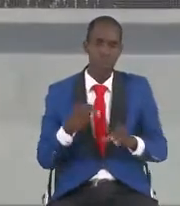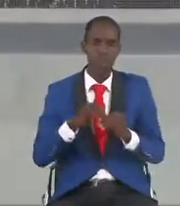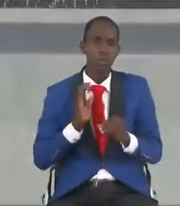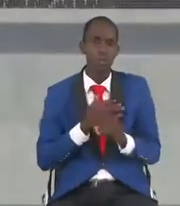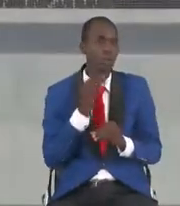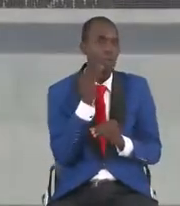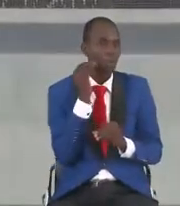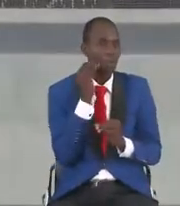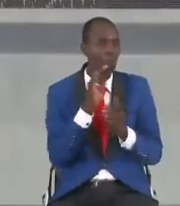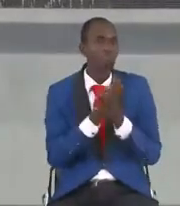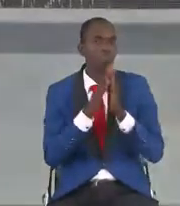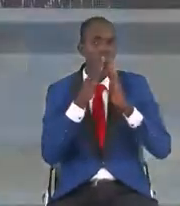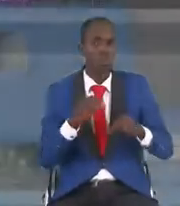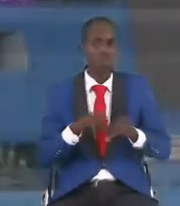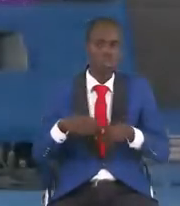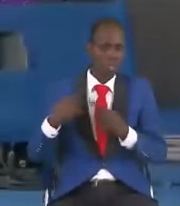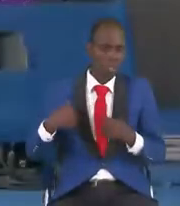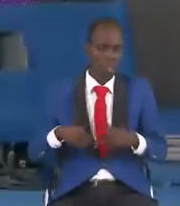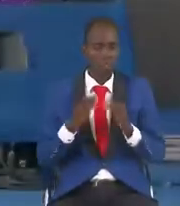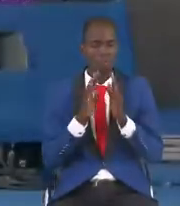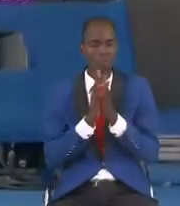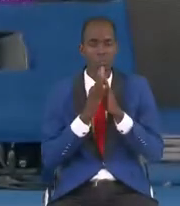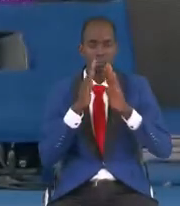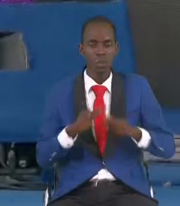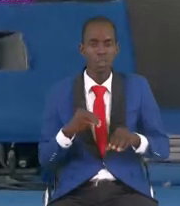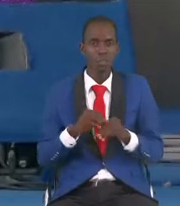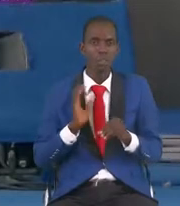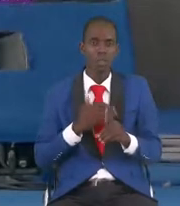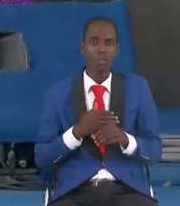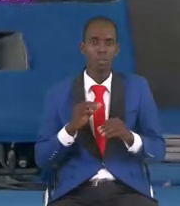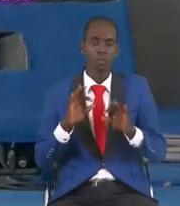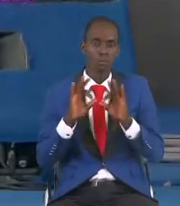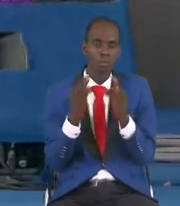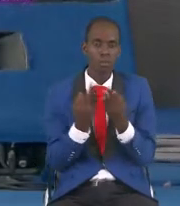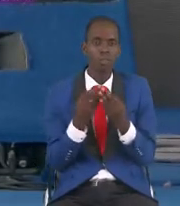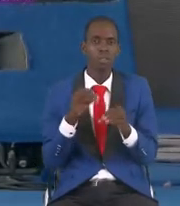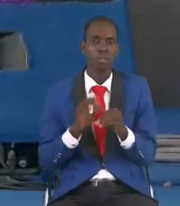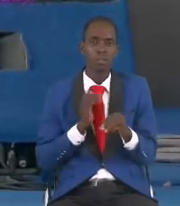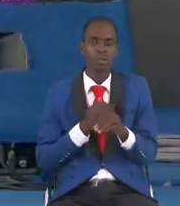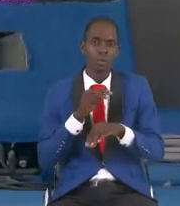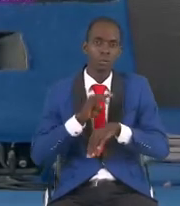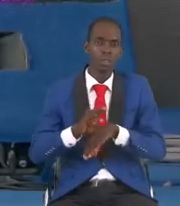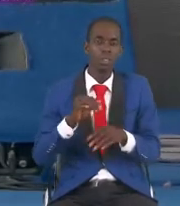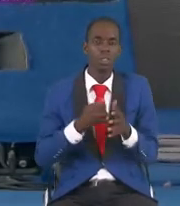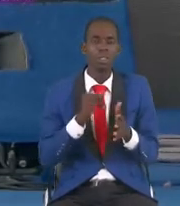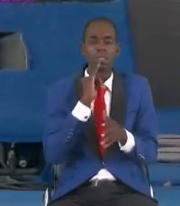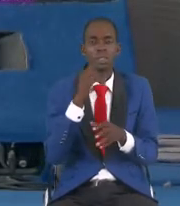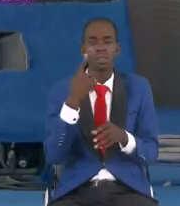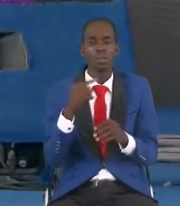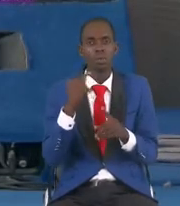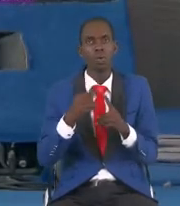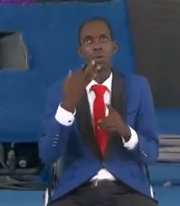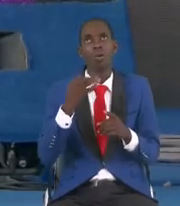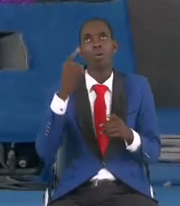heart, and peace in our life, and peace in the ministry. It is the word of God. In Isaiah